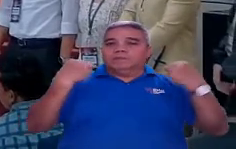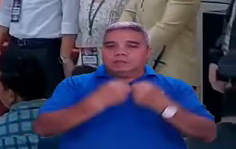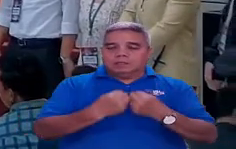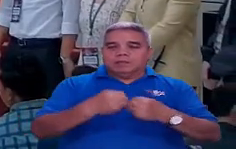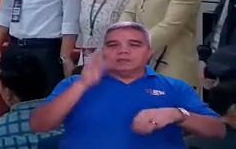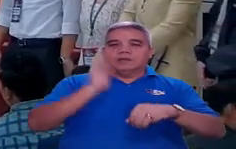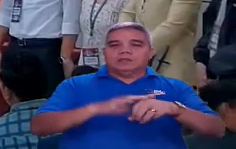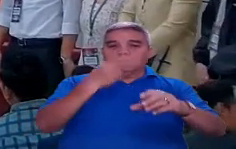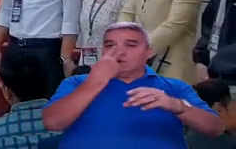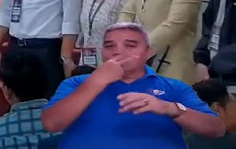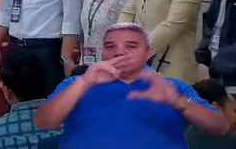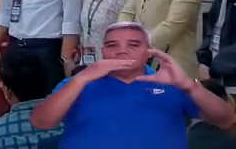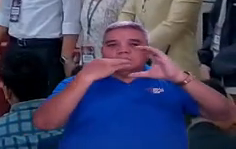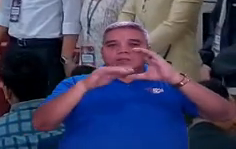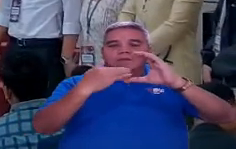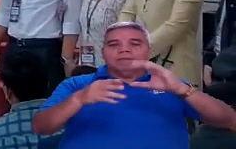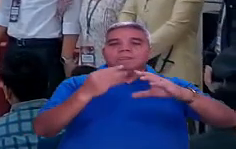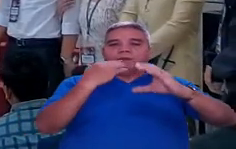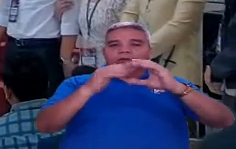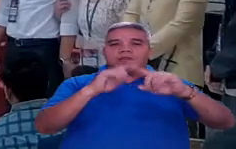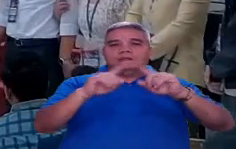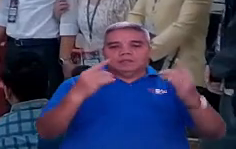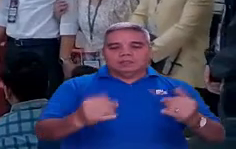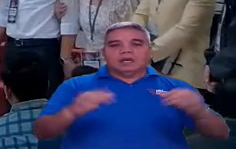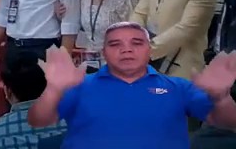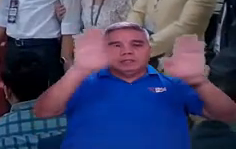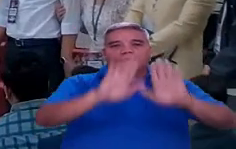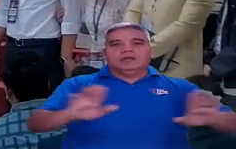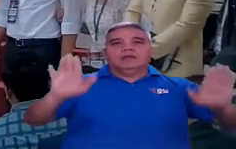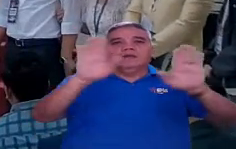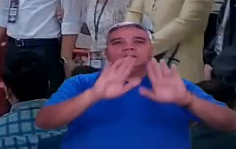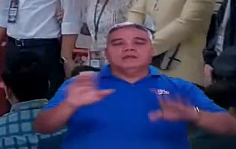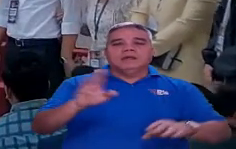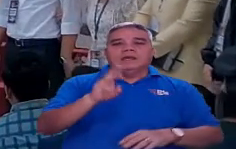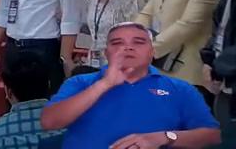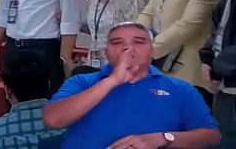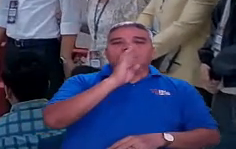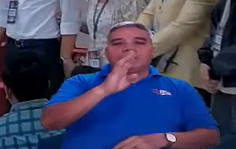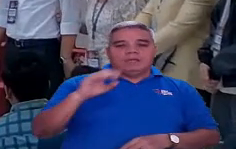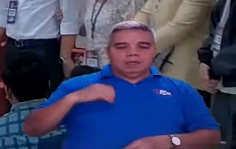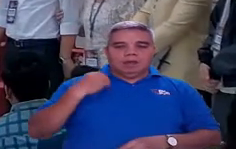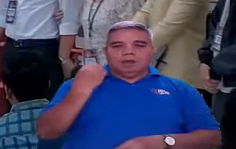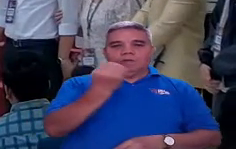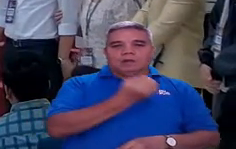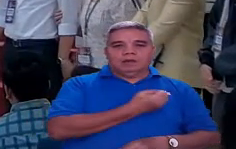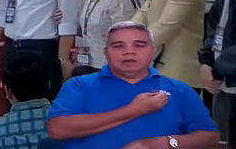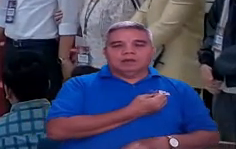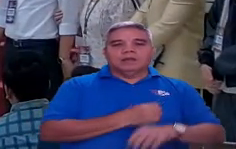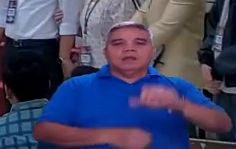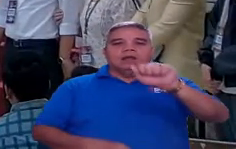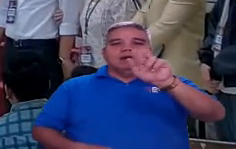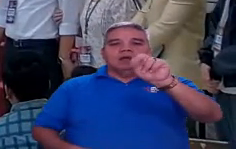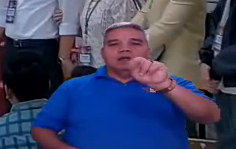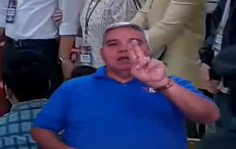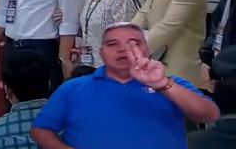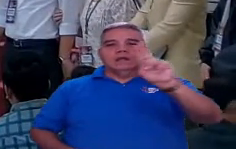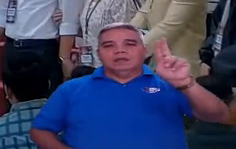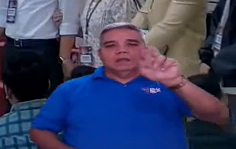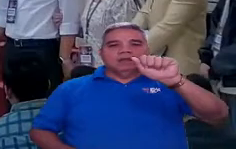of you that are on site, those of you are online, this coming Sunday will be our annual